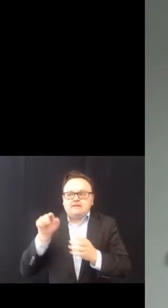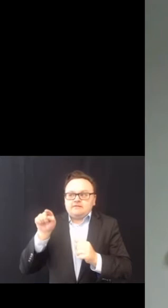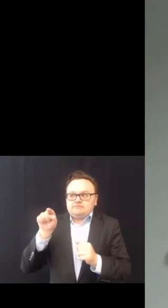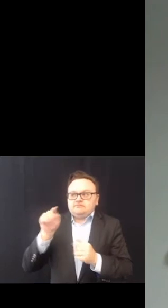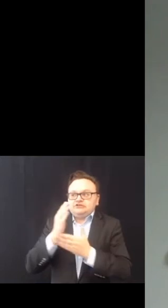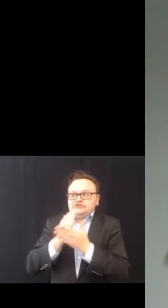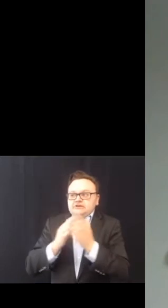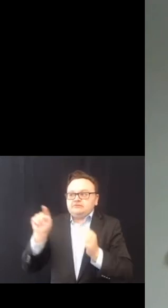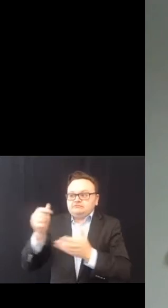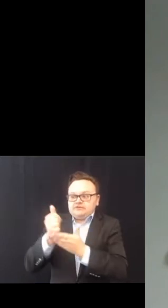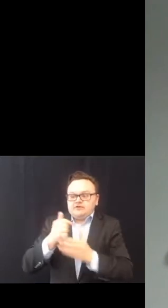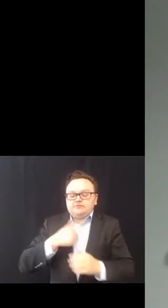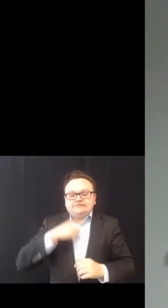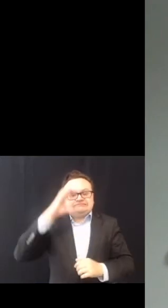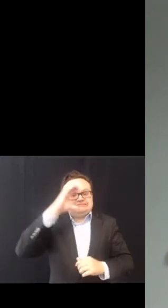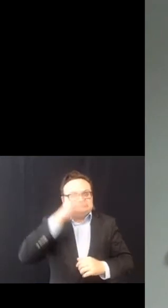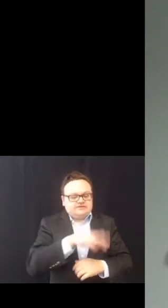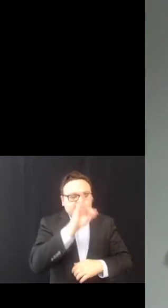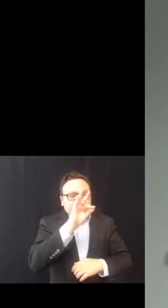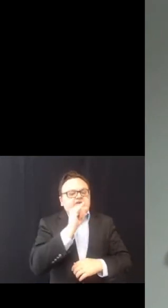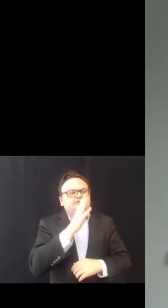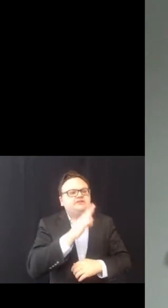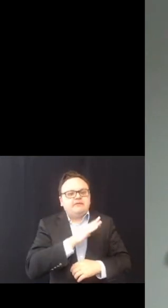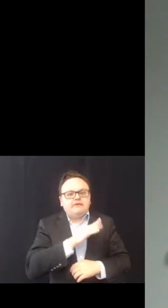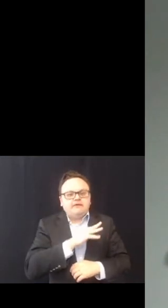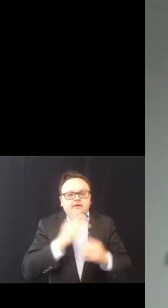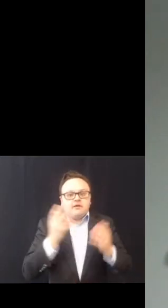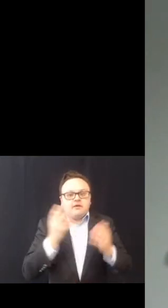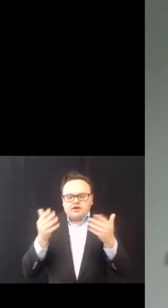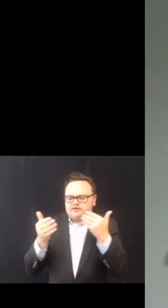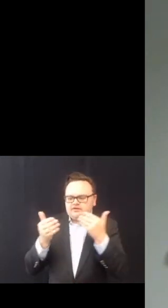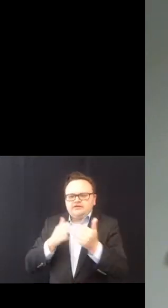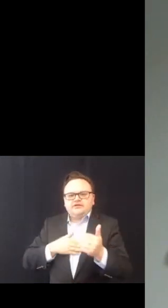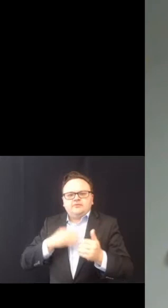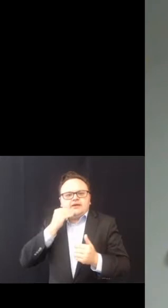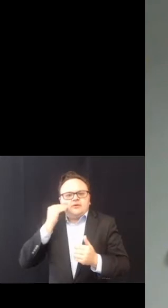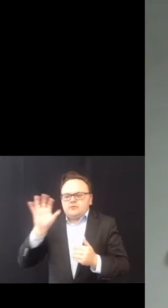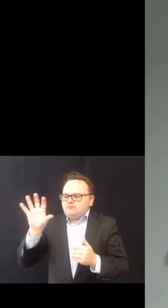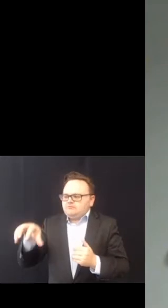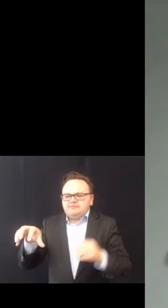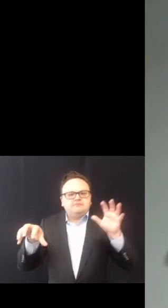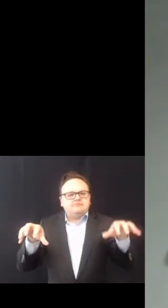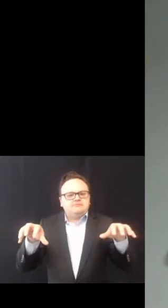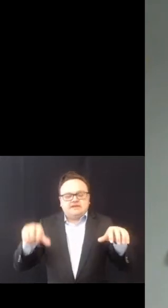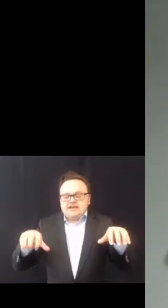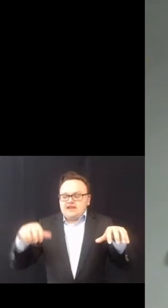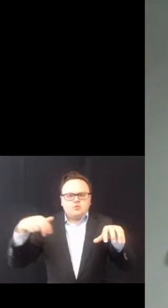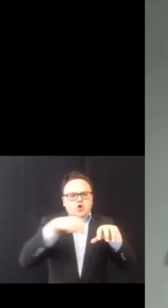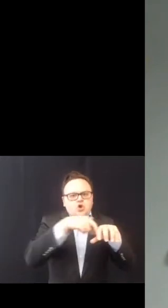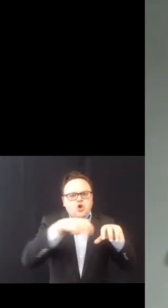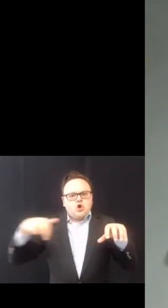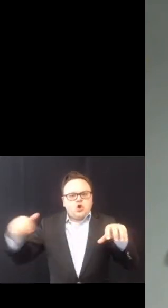was close to home so I could walk back and forth at my job